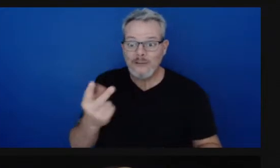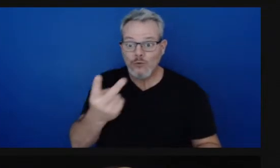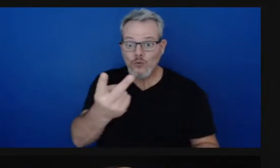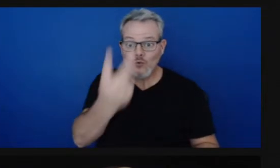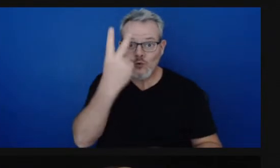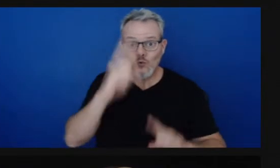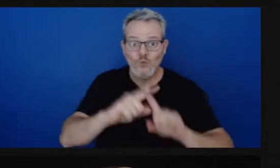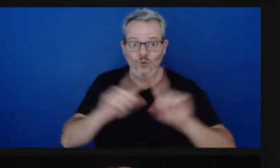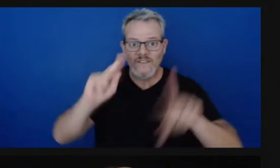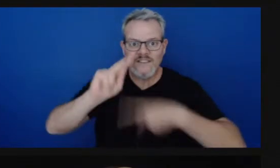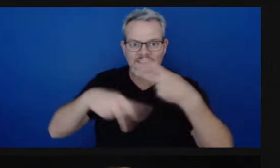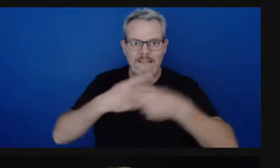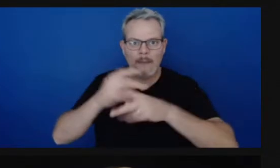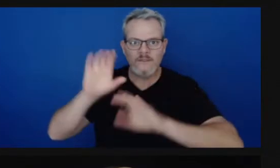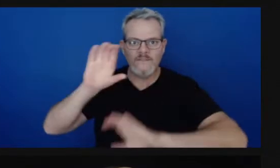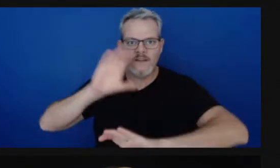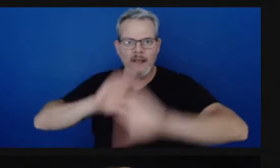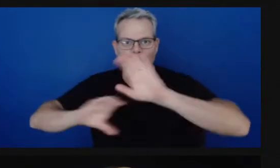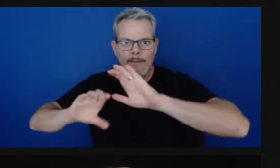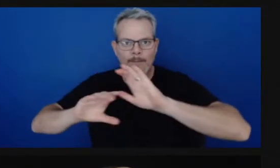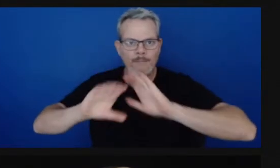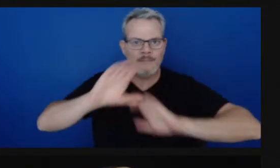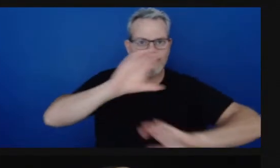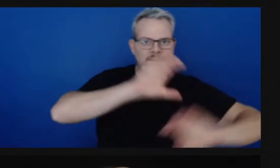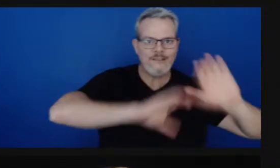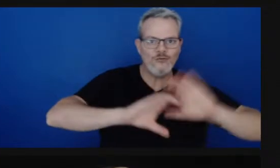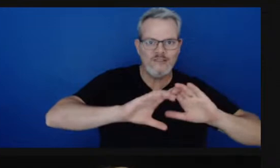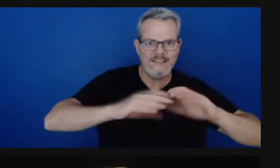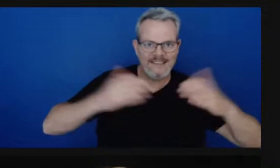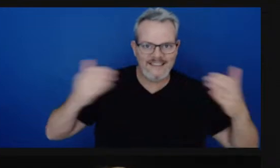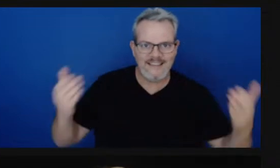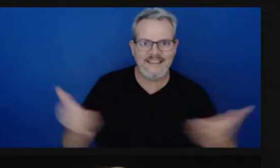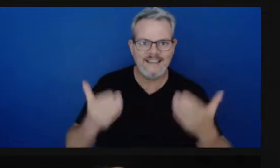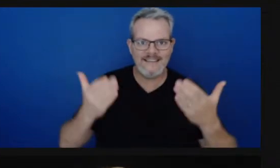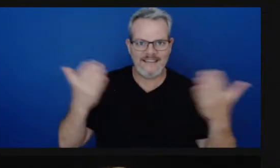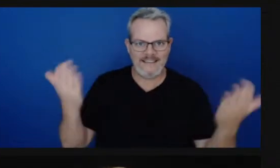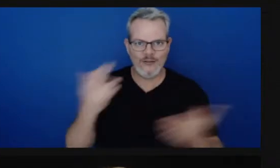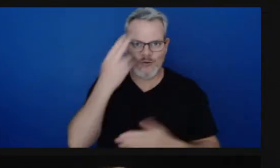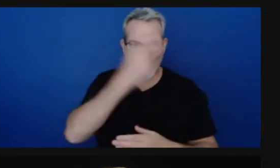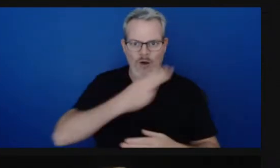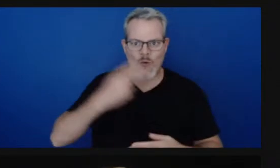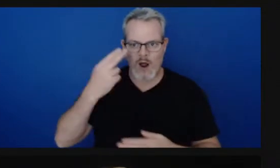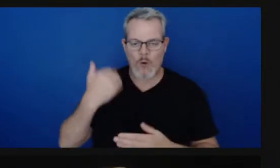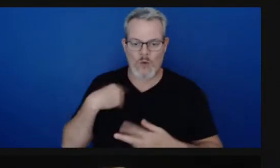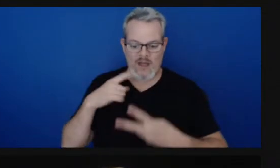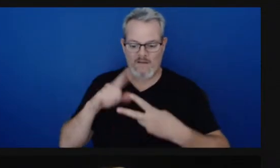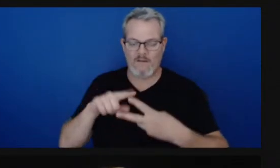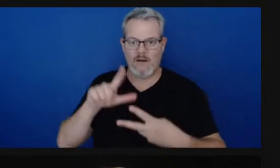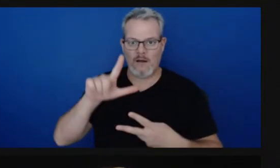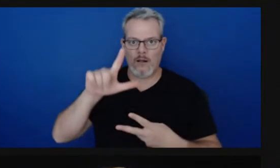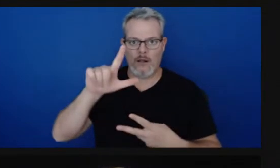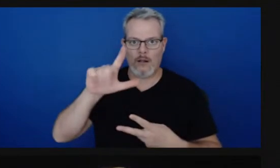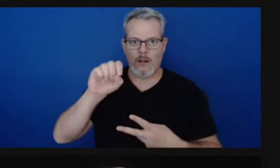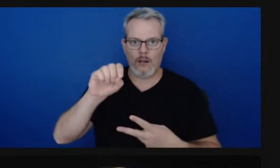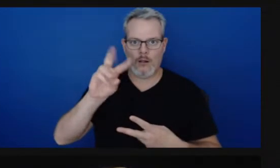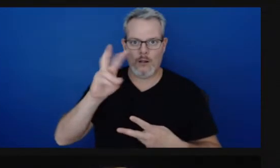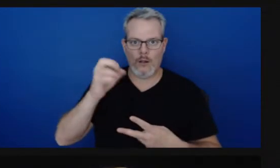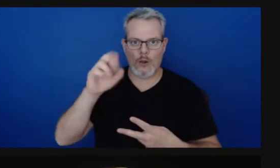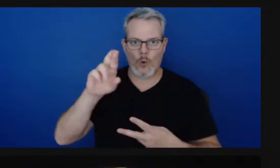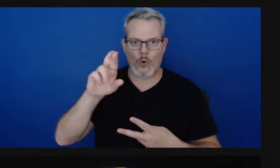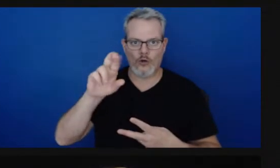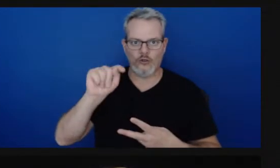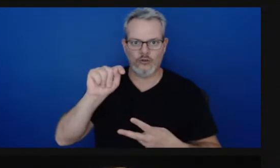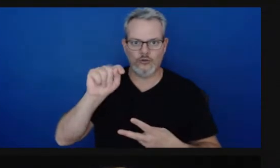chemistries of volcanoes in the state of Hawaii. We have what we call the Loa trend, which is this blue line over